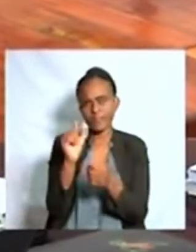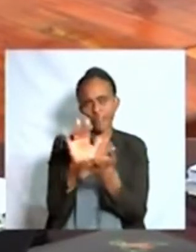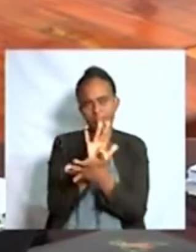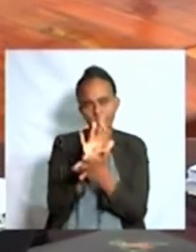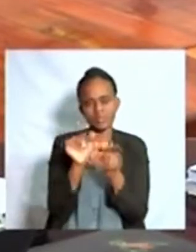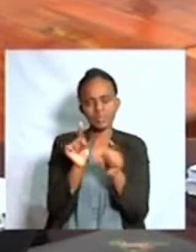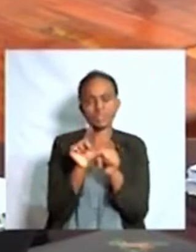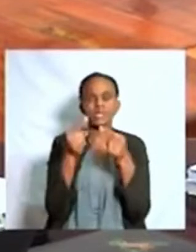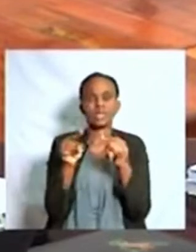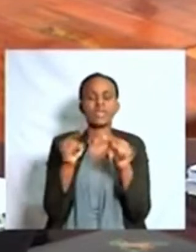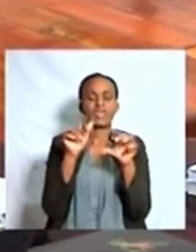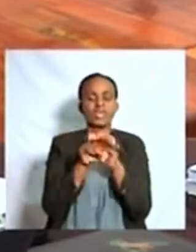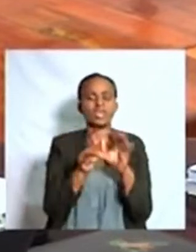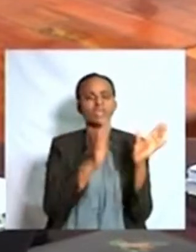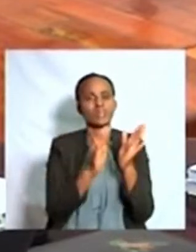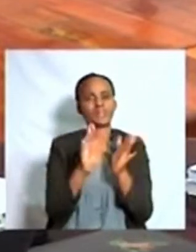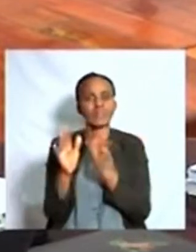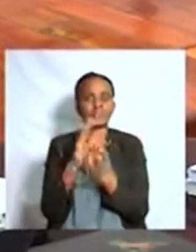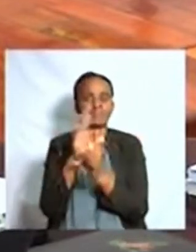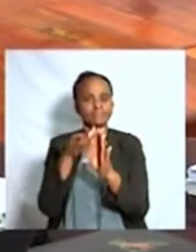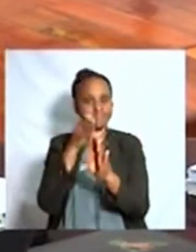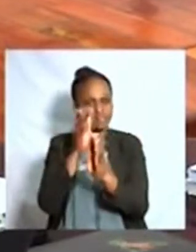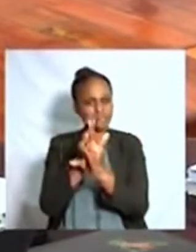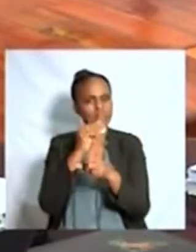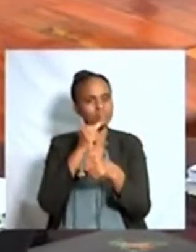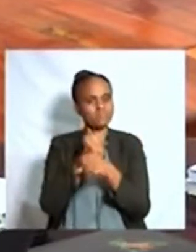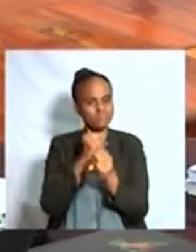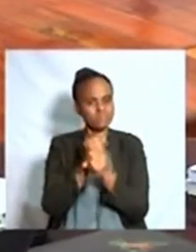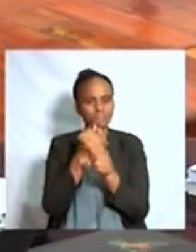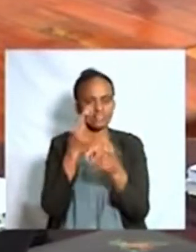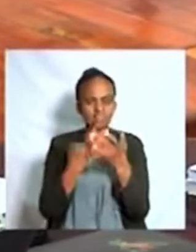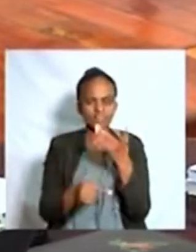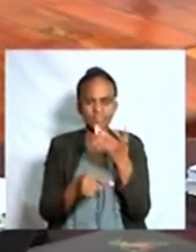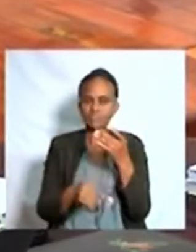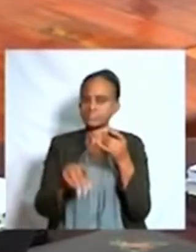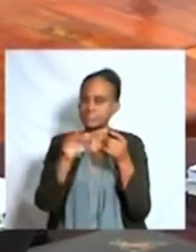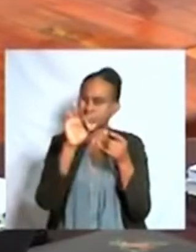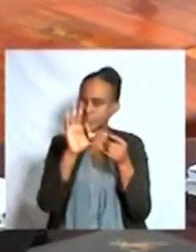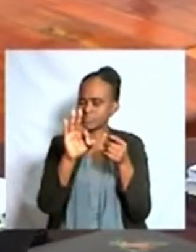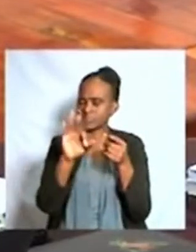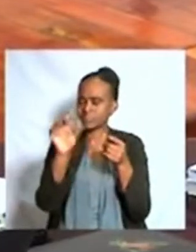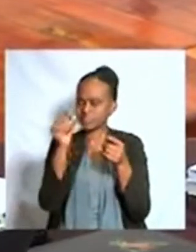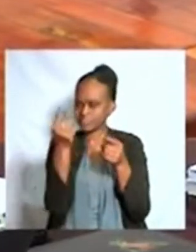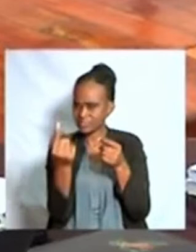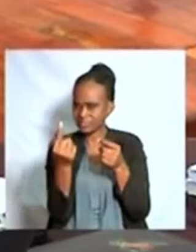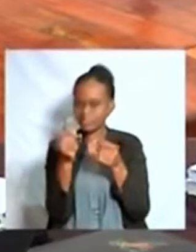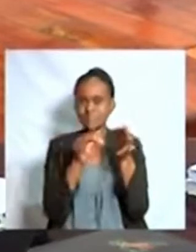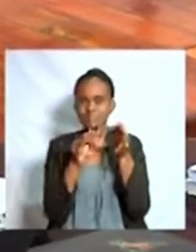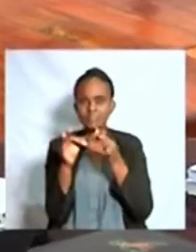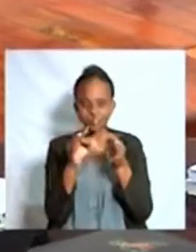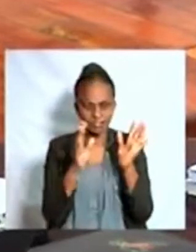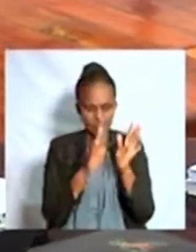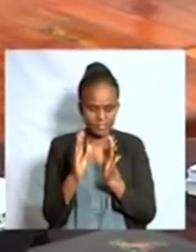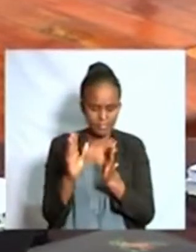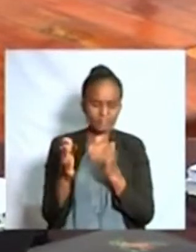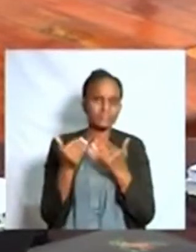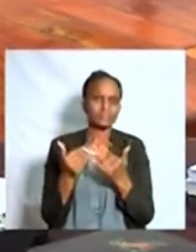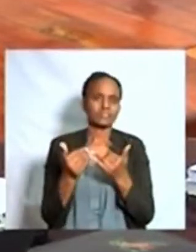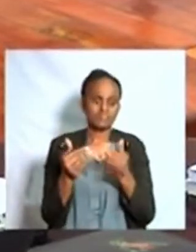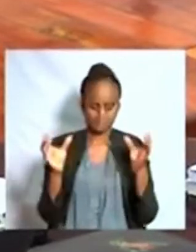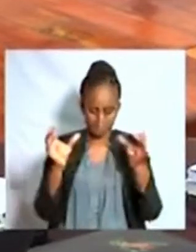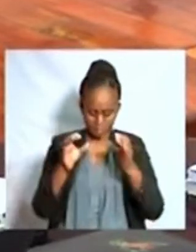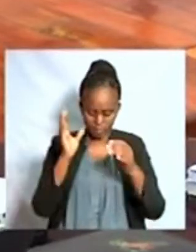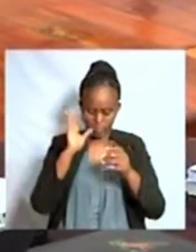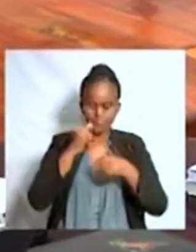done in a phased manner. Reference is made to Appendix F1. As a remedial measure, the Council